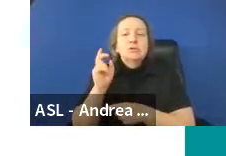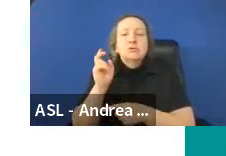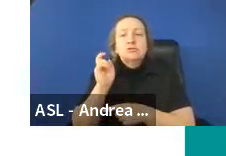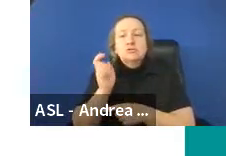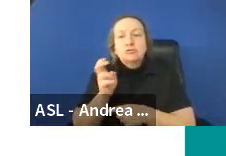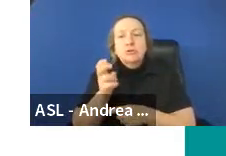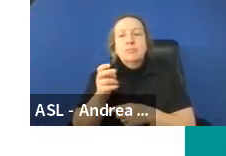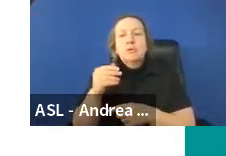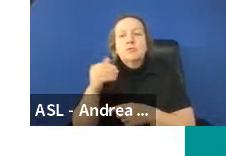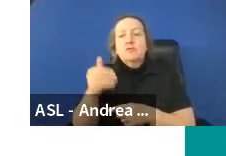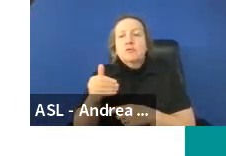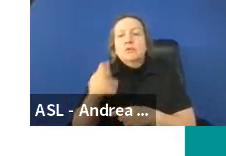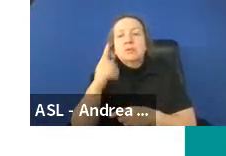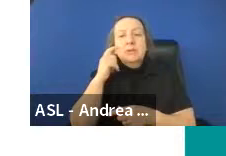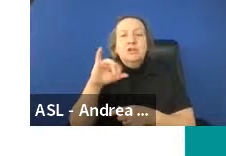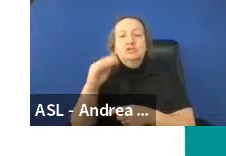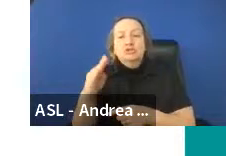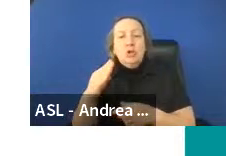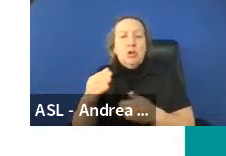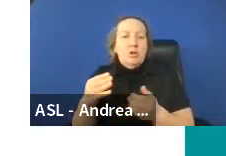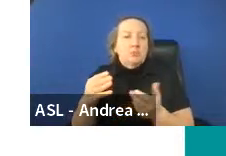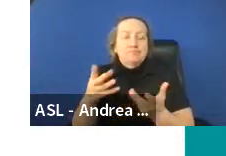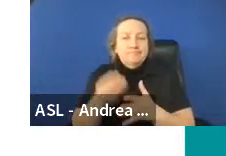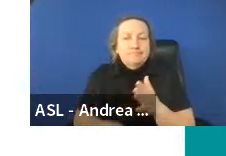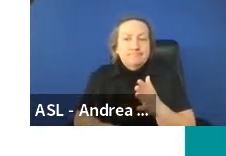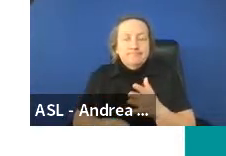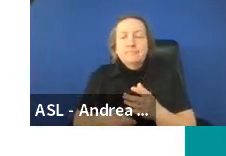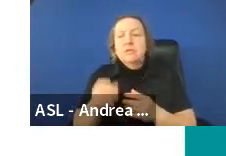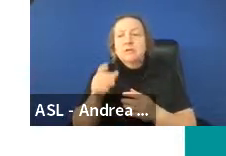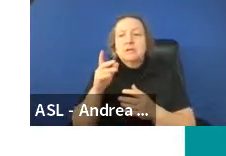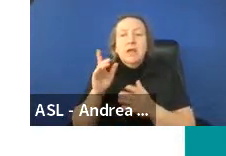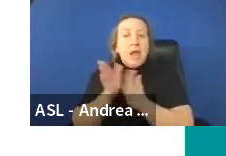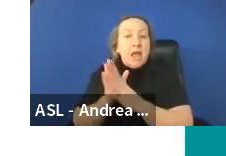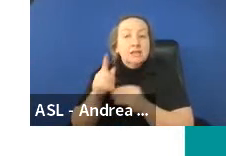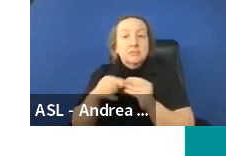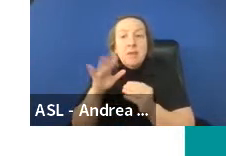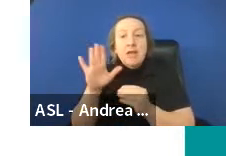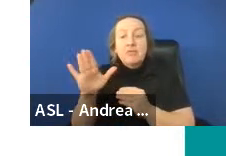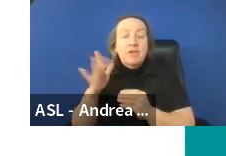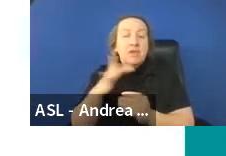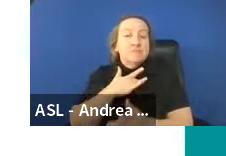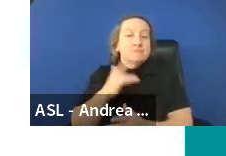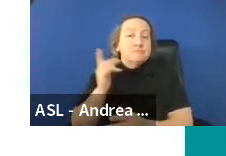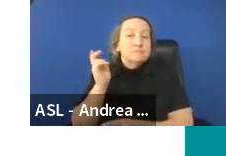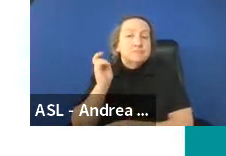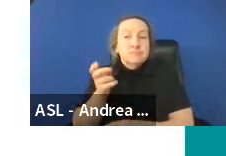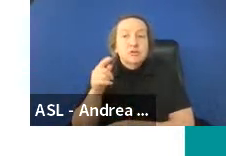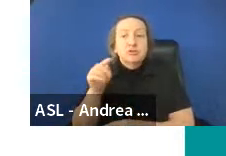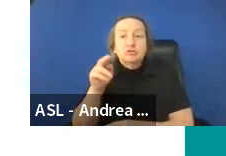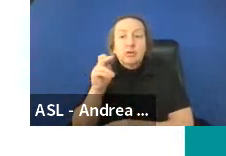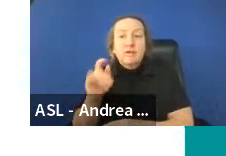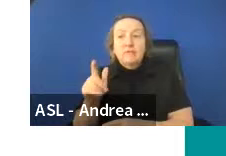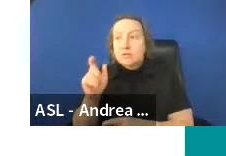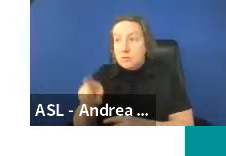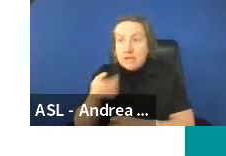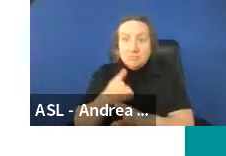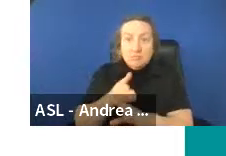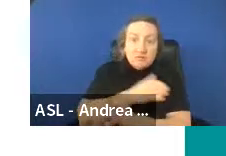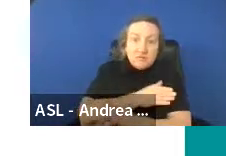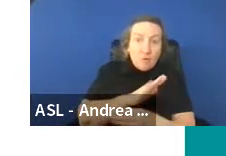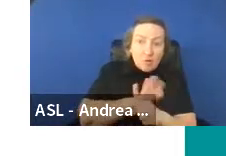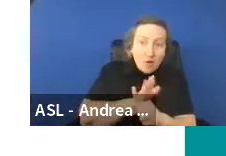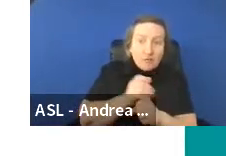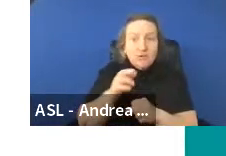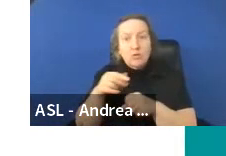job loss. So when asked about their travel patterns, a lot of them had a follow-up question of, are you asking pre-COVID or